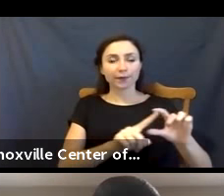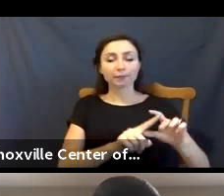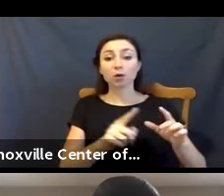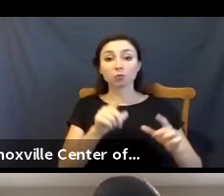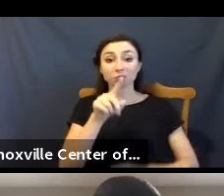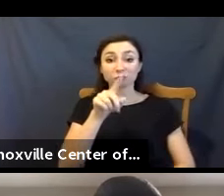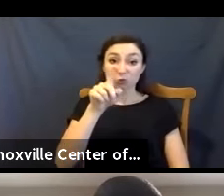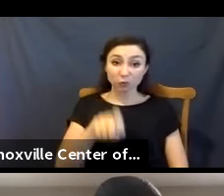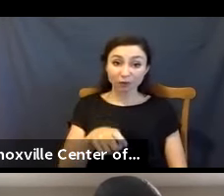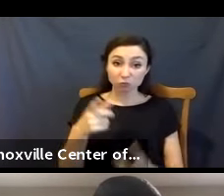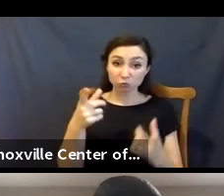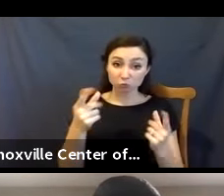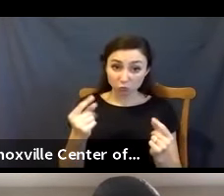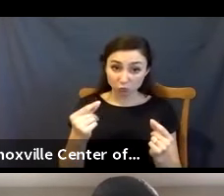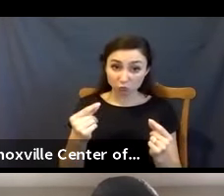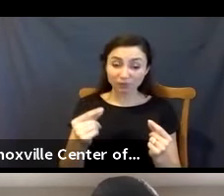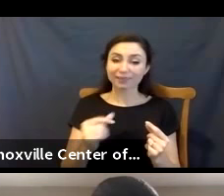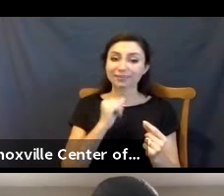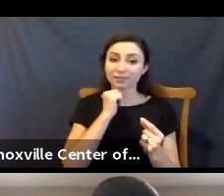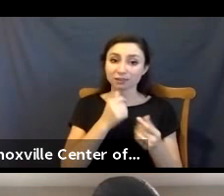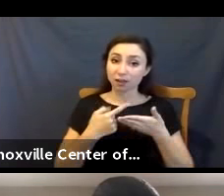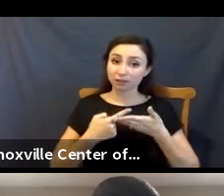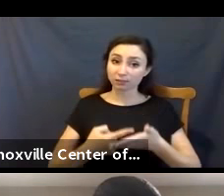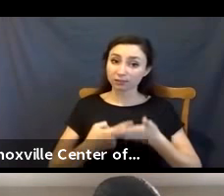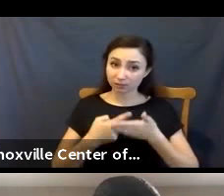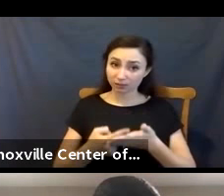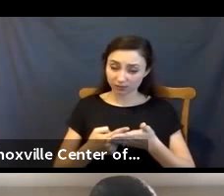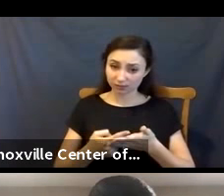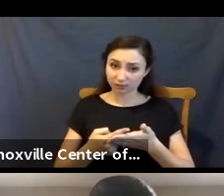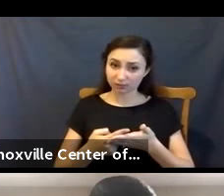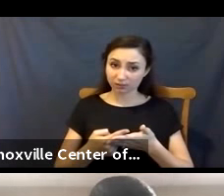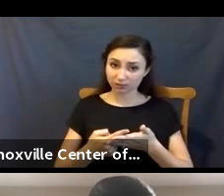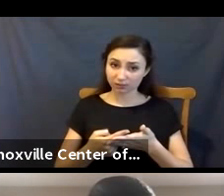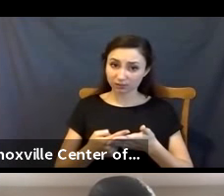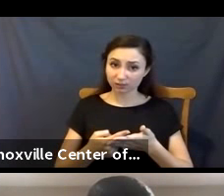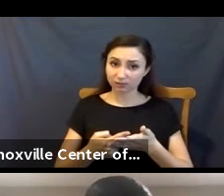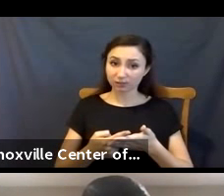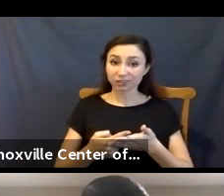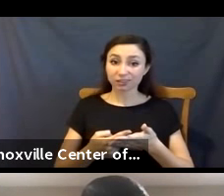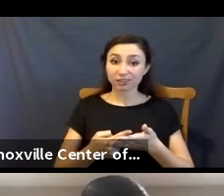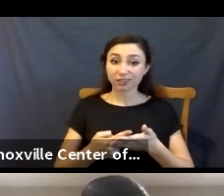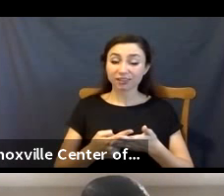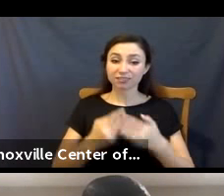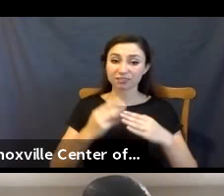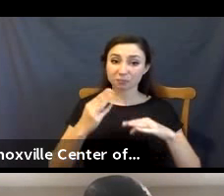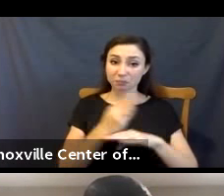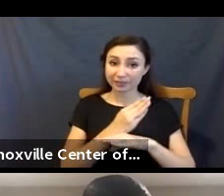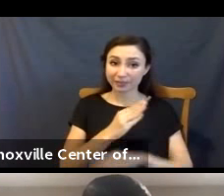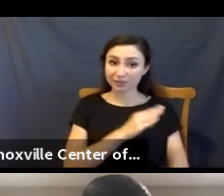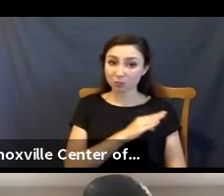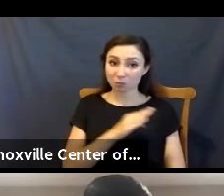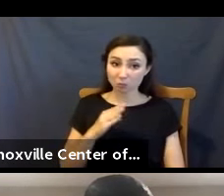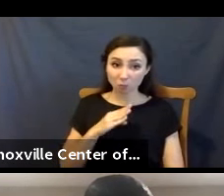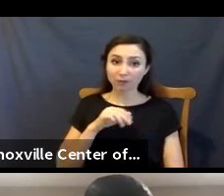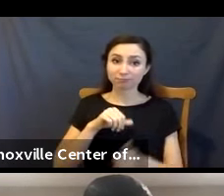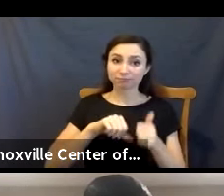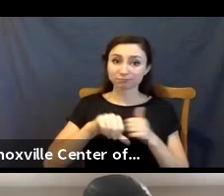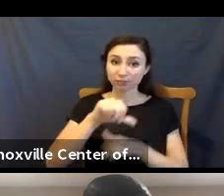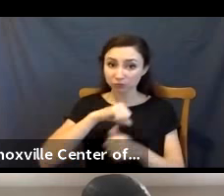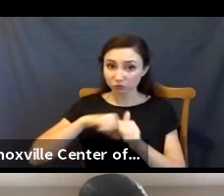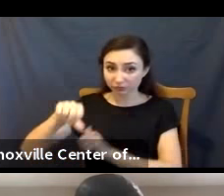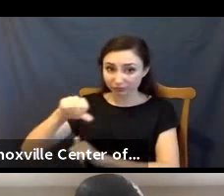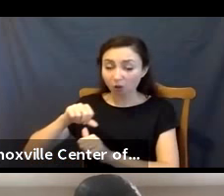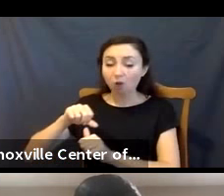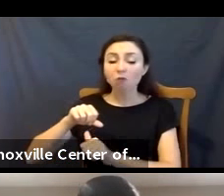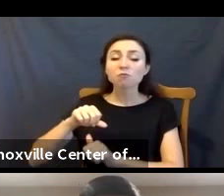do is not talk about the business of the board amongst yourselves in